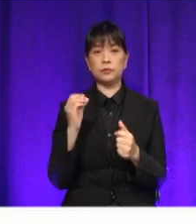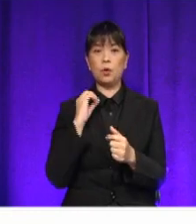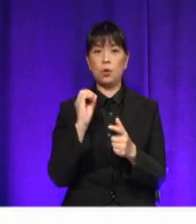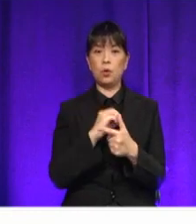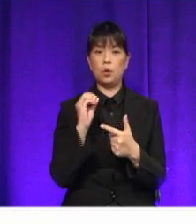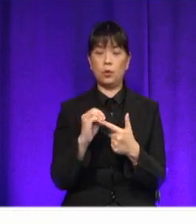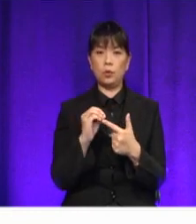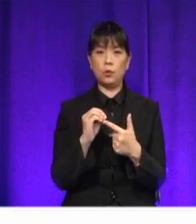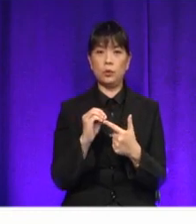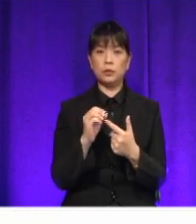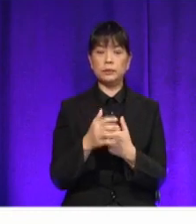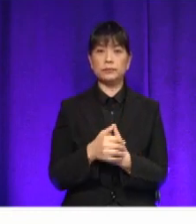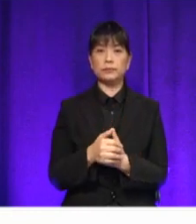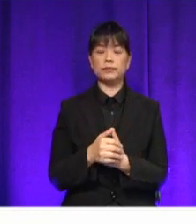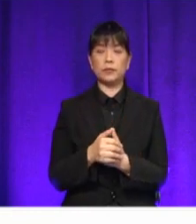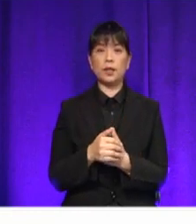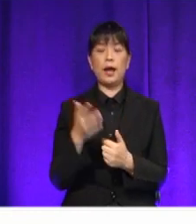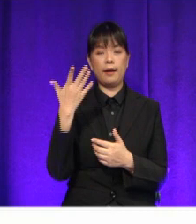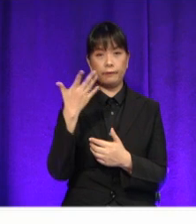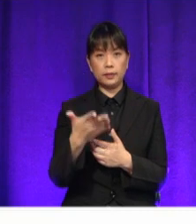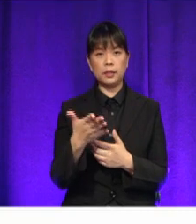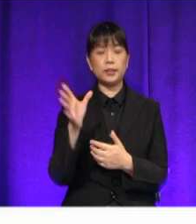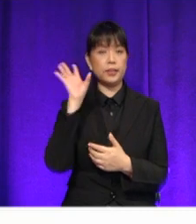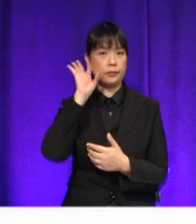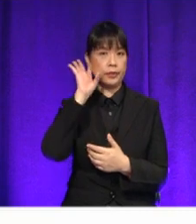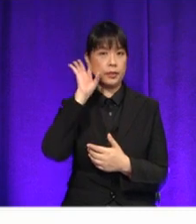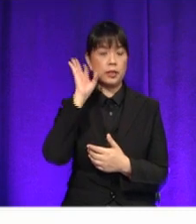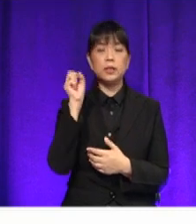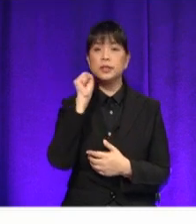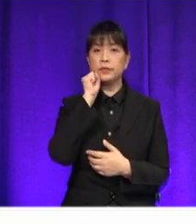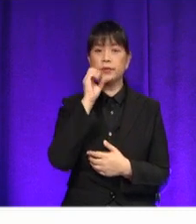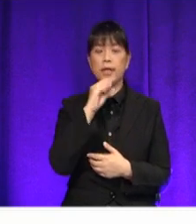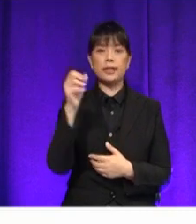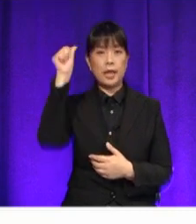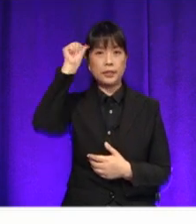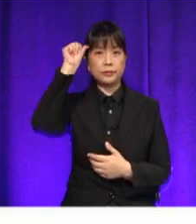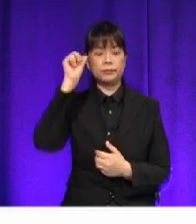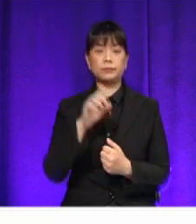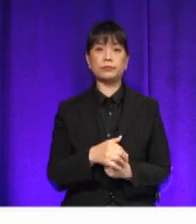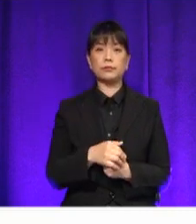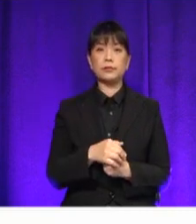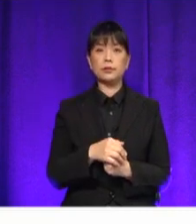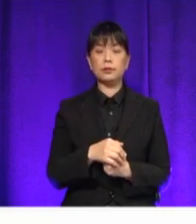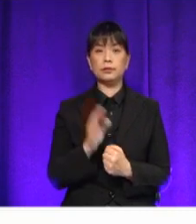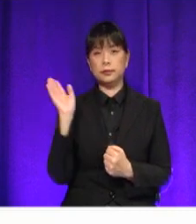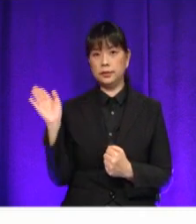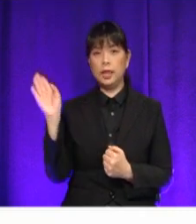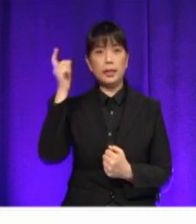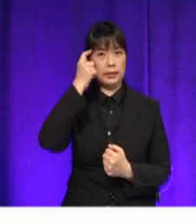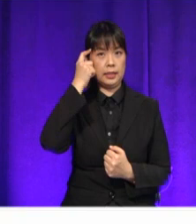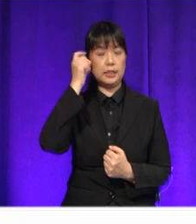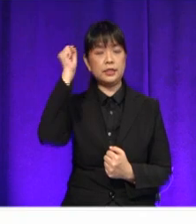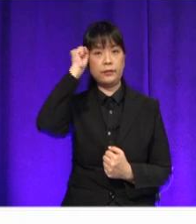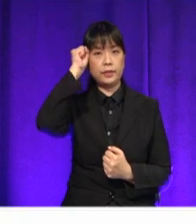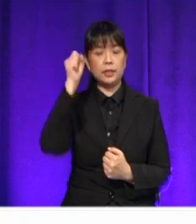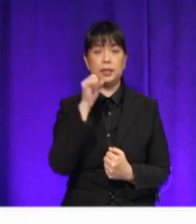best? After hearing about Sharwina and Ashraf's point, I think Sharwina's point is the best out of everything.